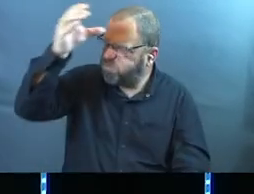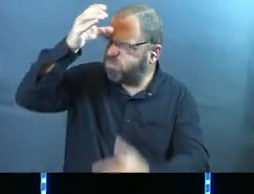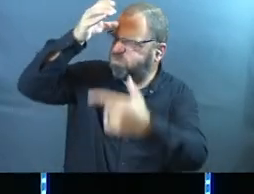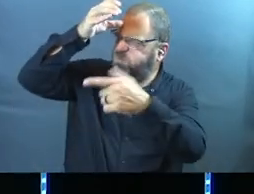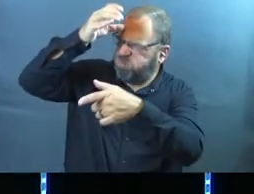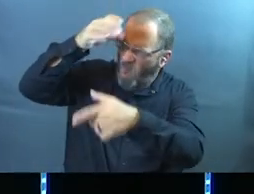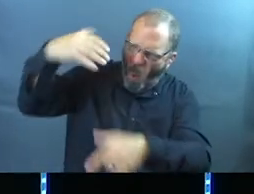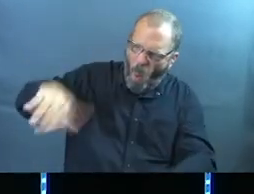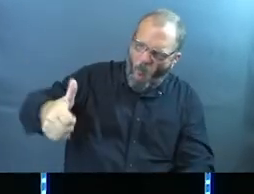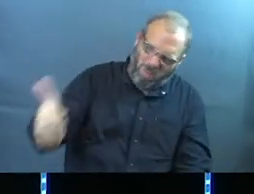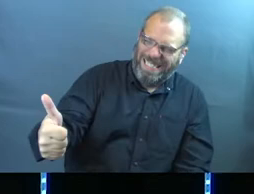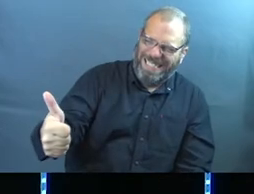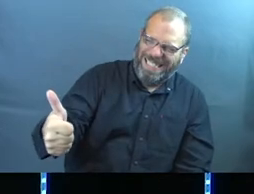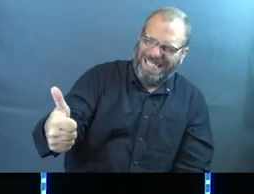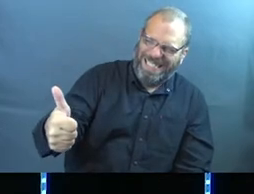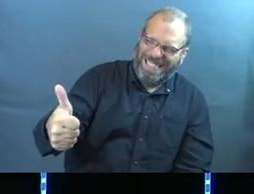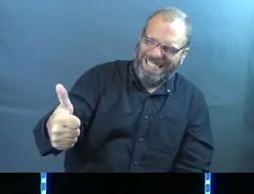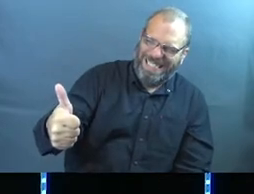that you're awesome.